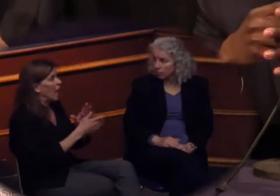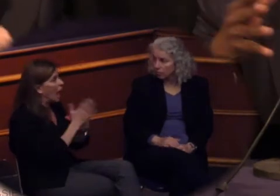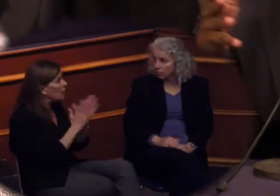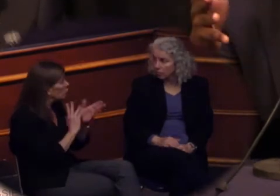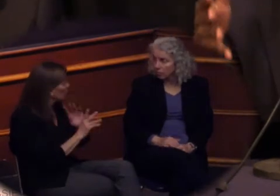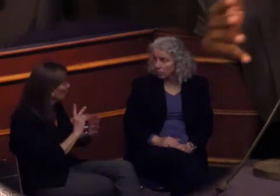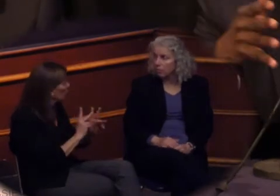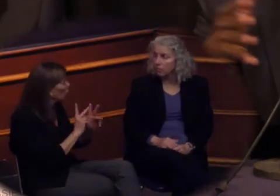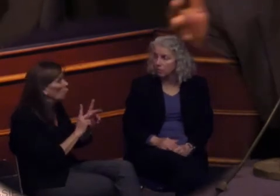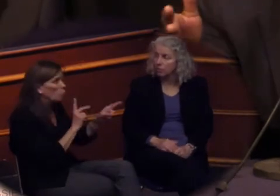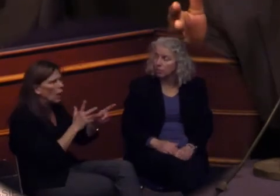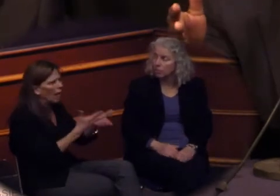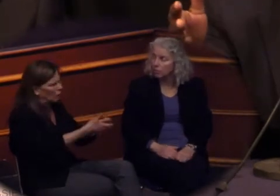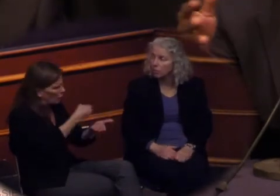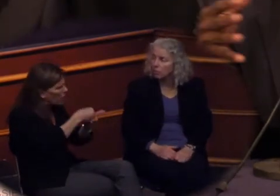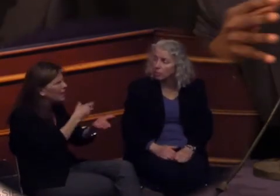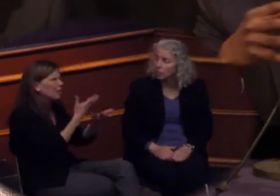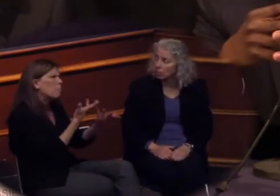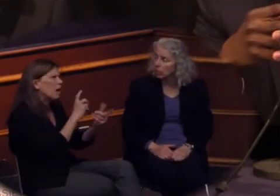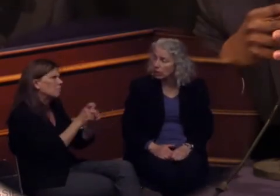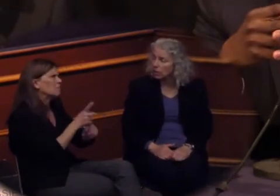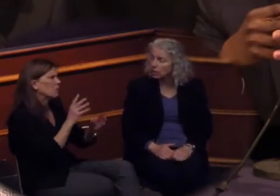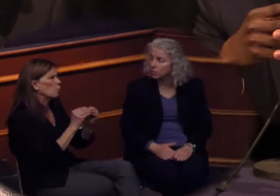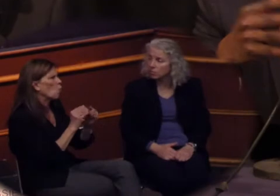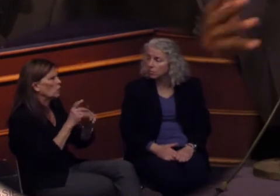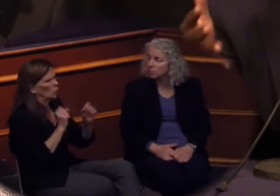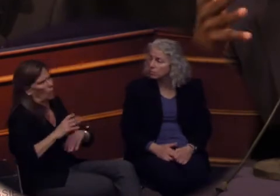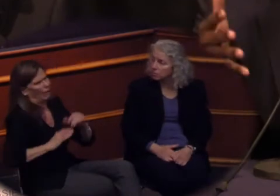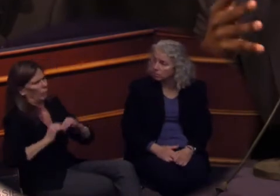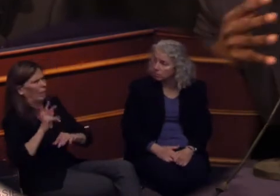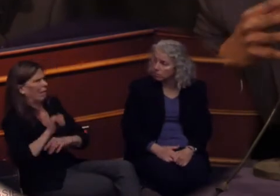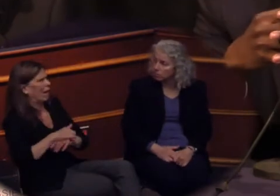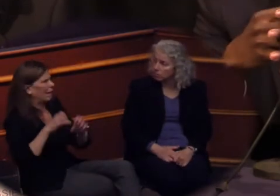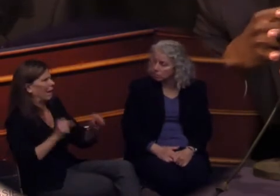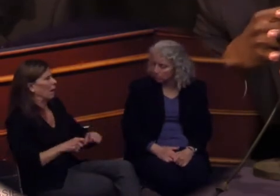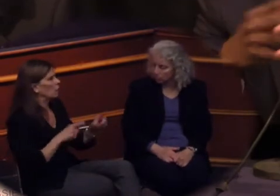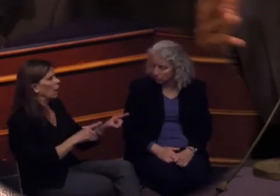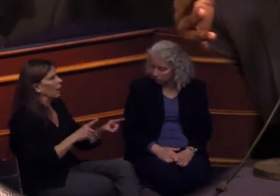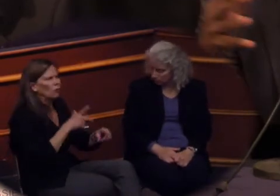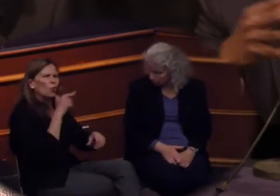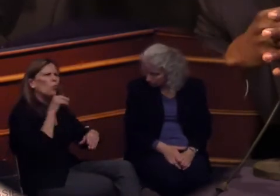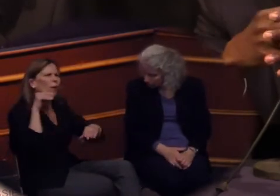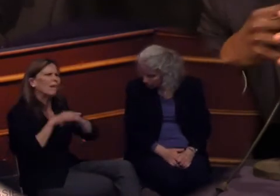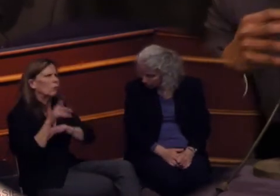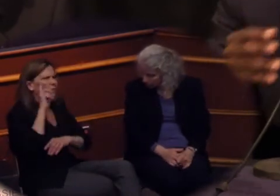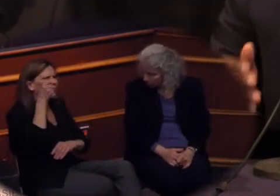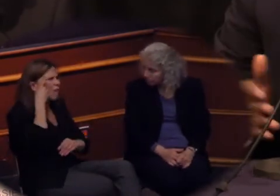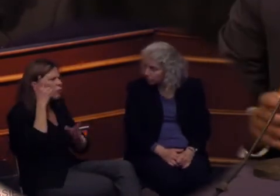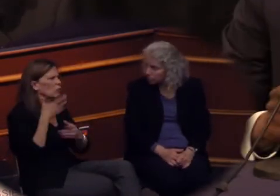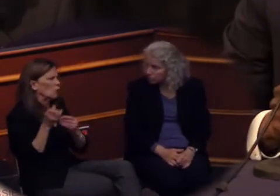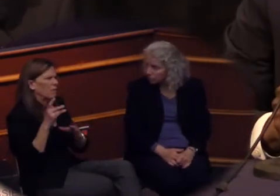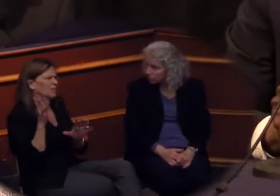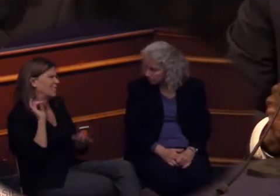are doing well to contribute more so we can build this, or who influences the governor's office. I think there's a clear difference.